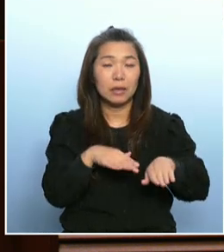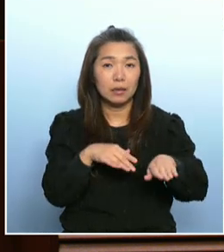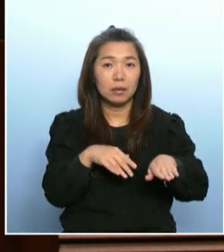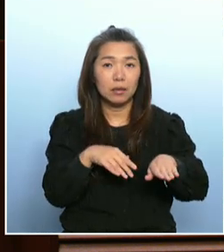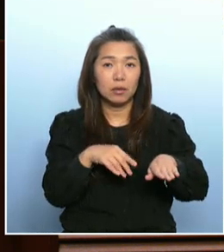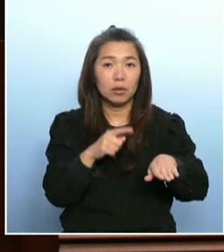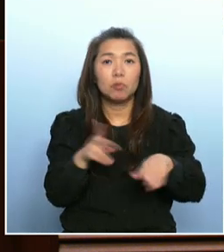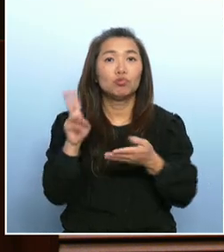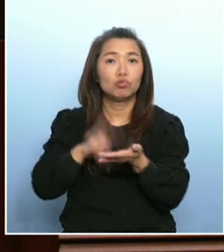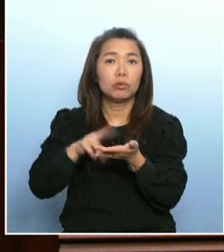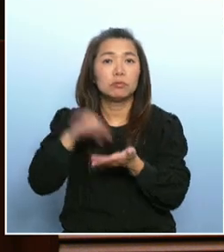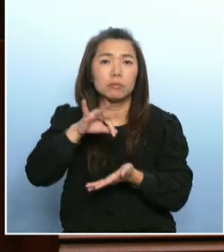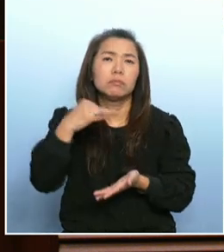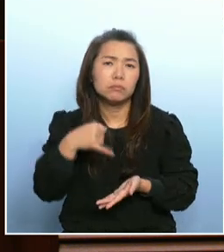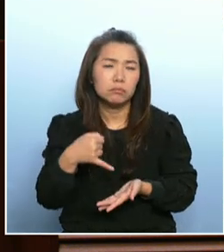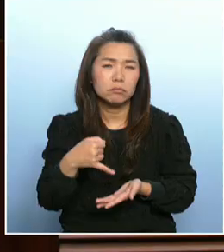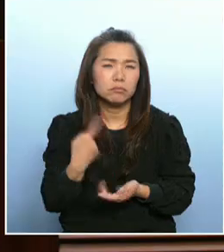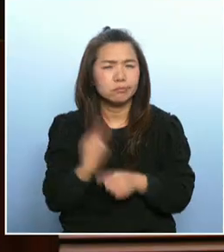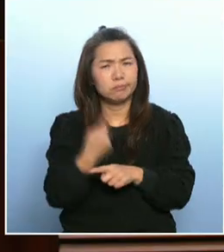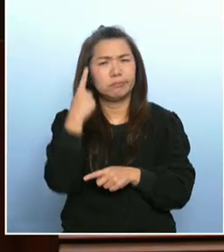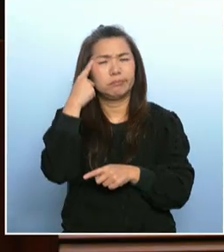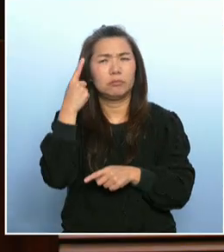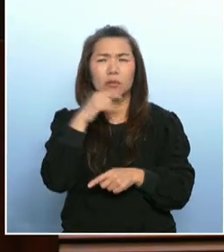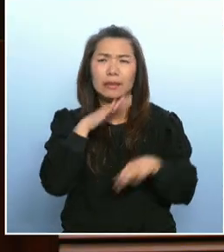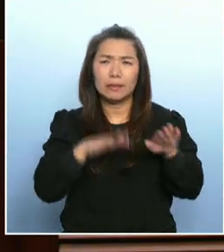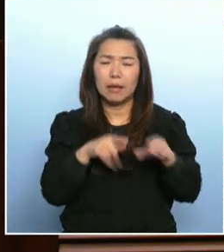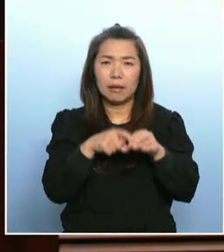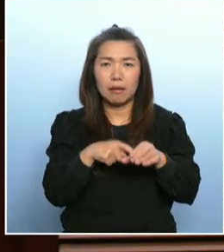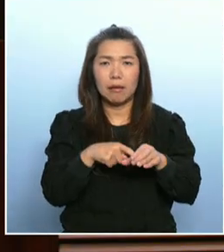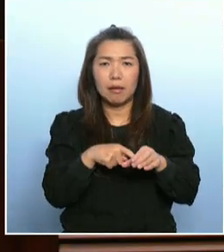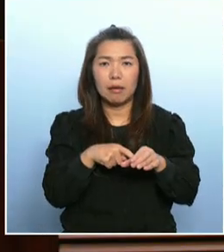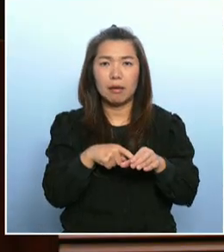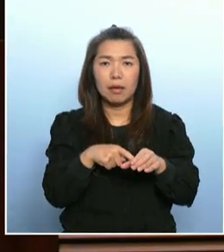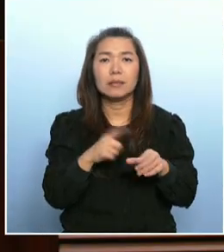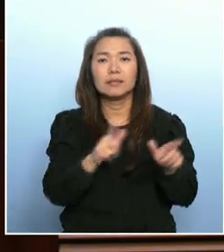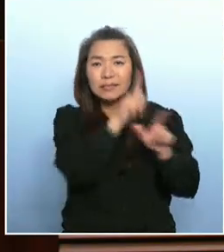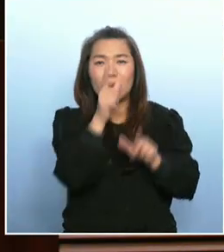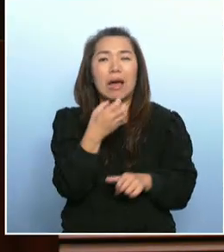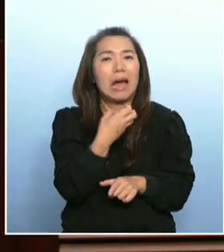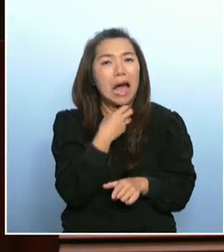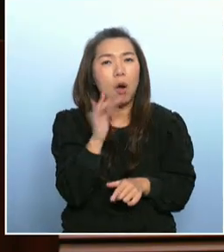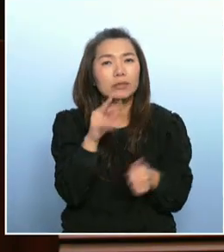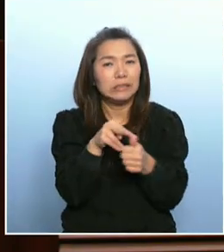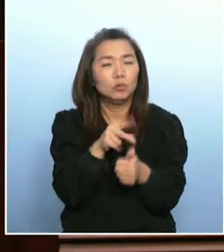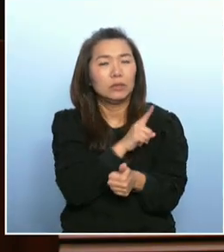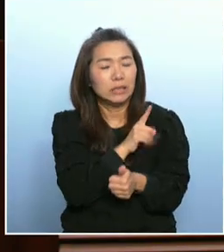allowance. For those receiving CSSA, they're not eligible for this $3,000.